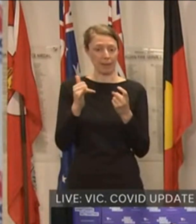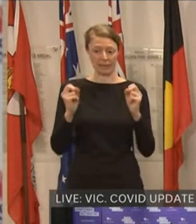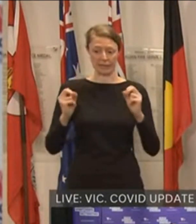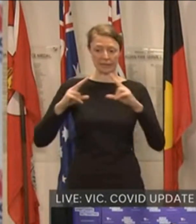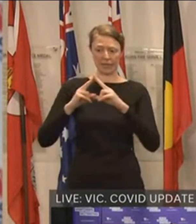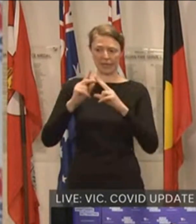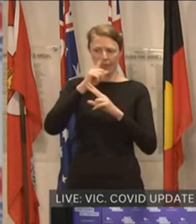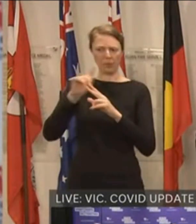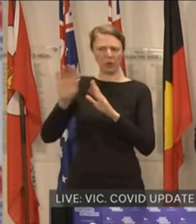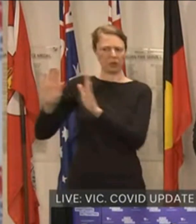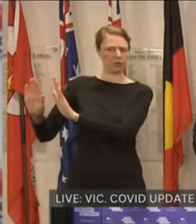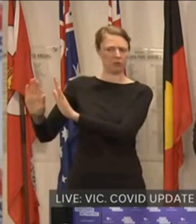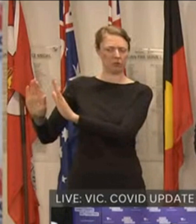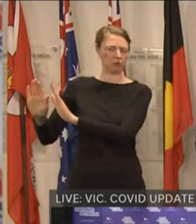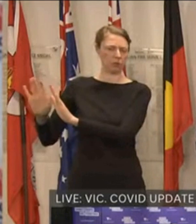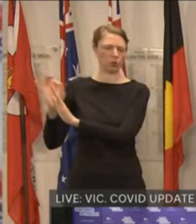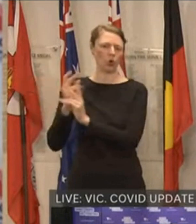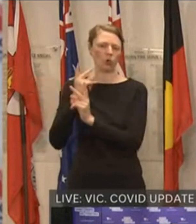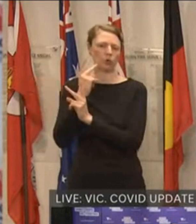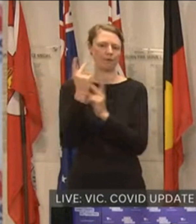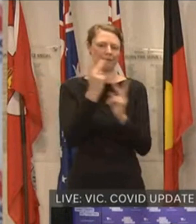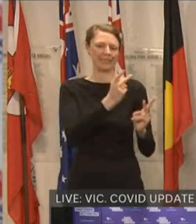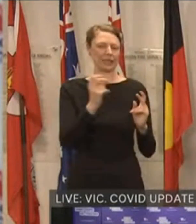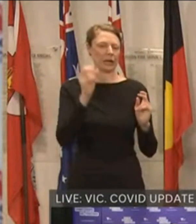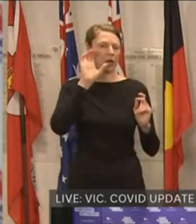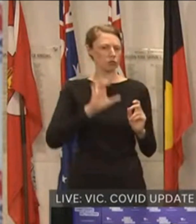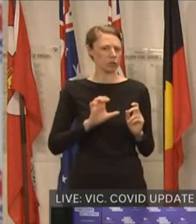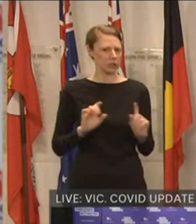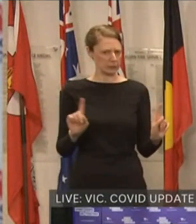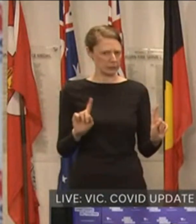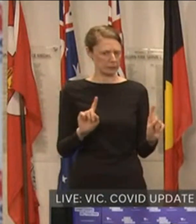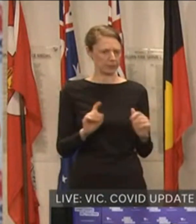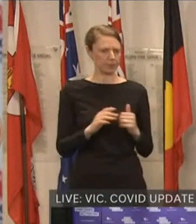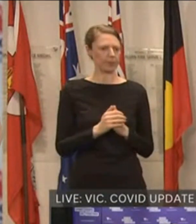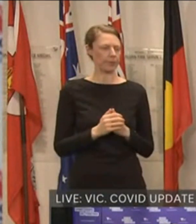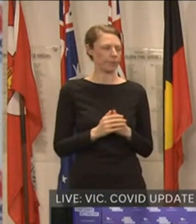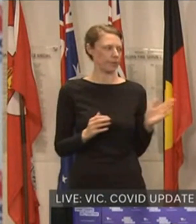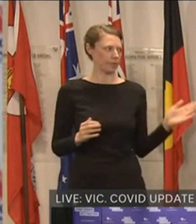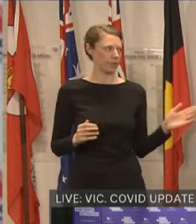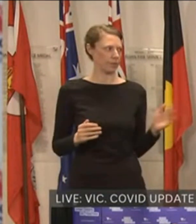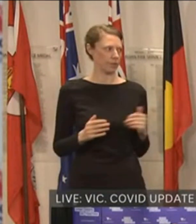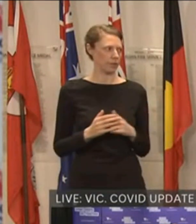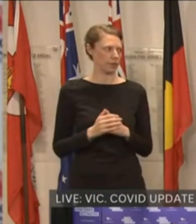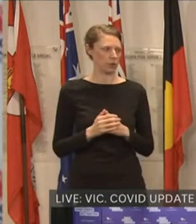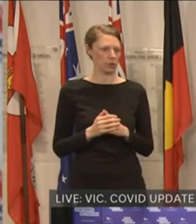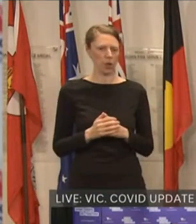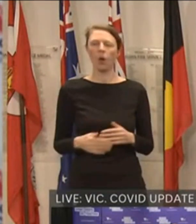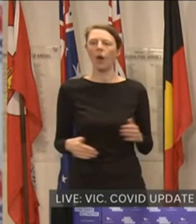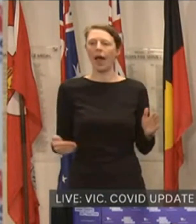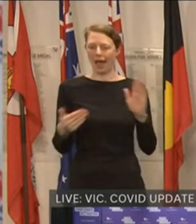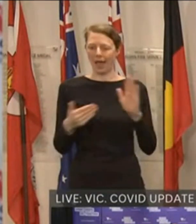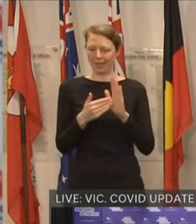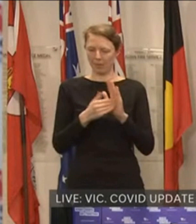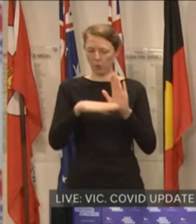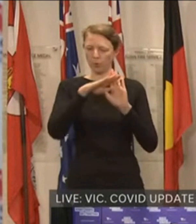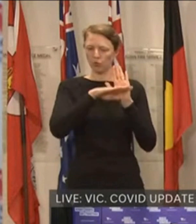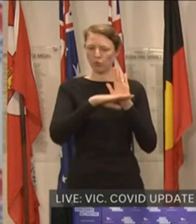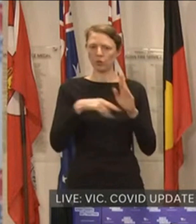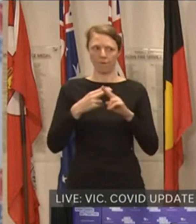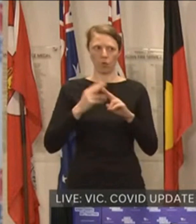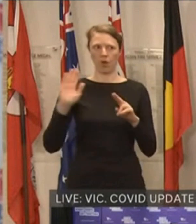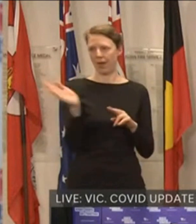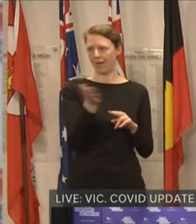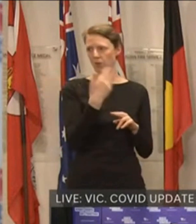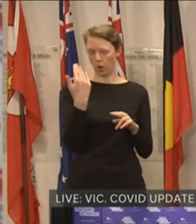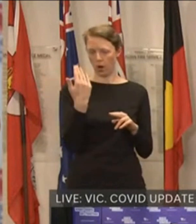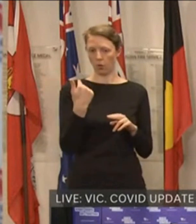of time is actually sending a message to businesses and individuals that there's some certainty going forward. So you can plan your trips away, but you're going to have